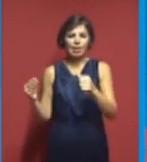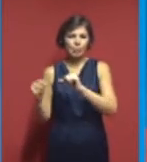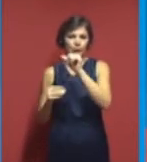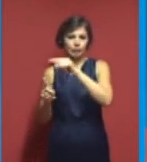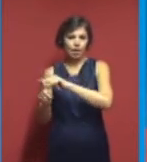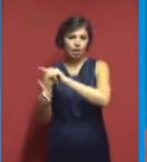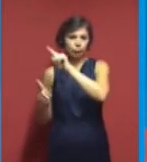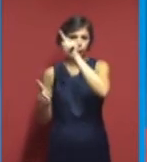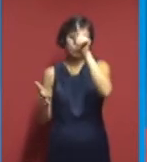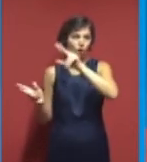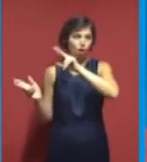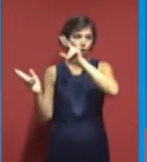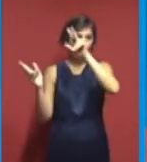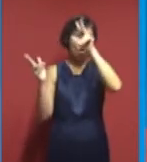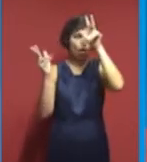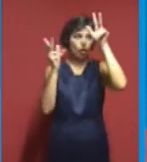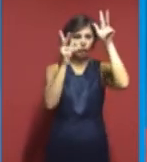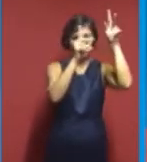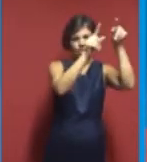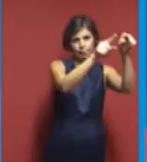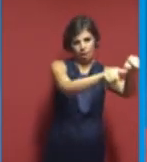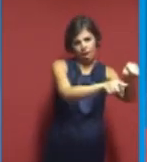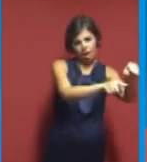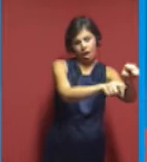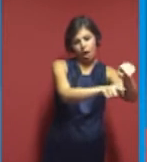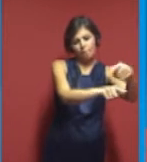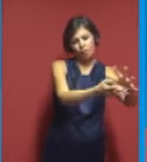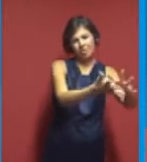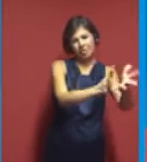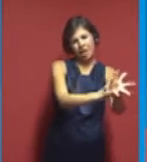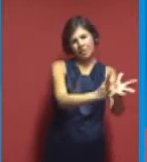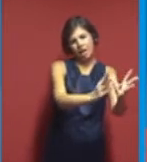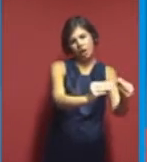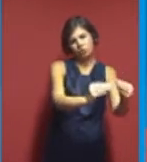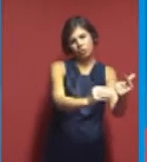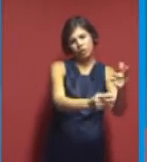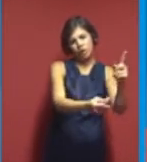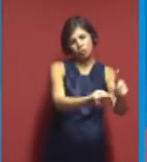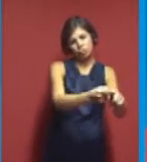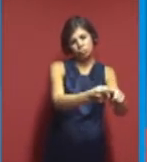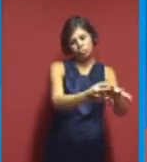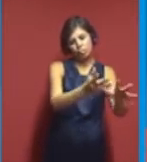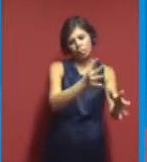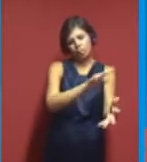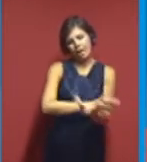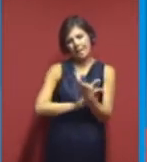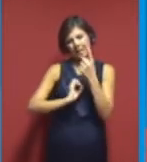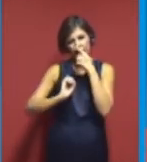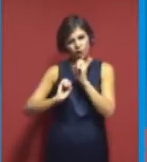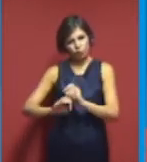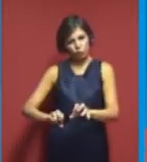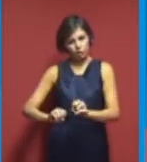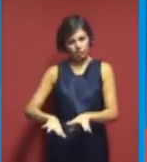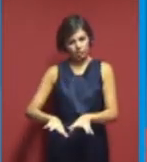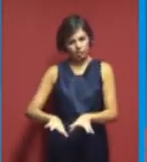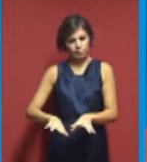in consumer goods, and then we produce trash. Basically, you can buy anything anywhere, everything is producing at the same site, and